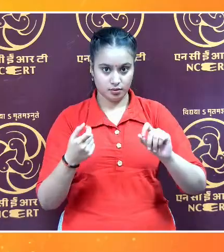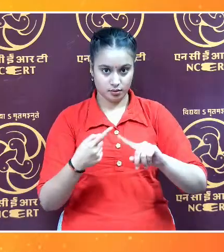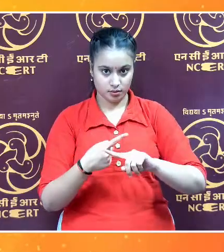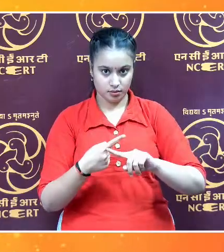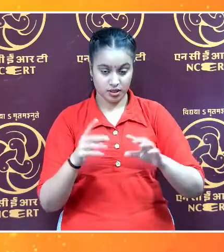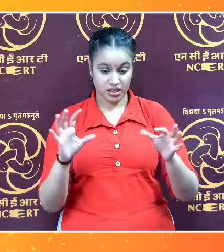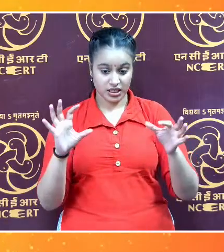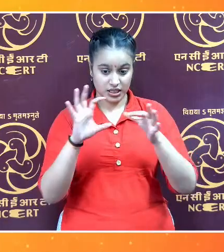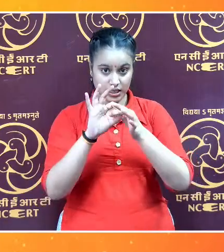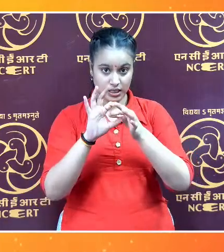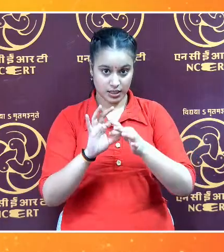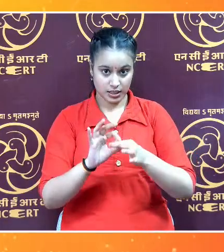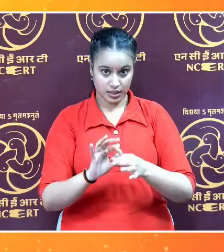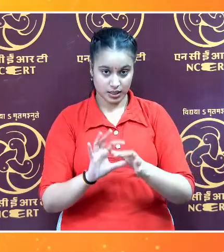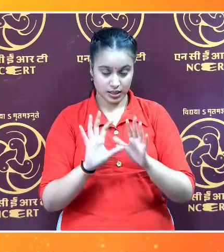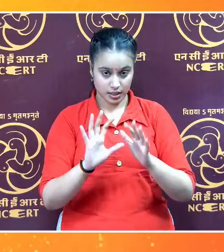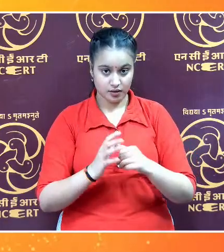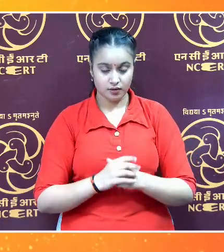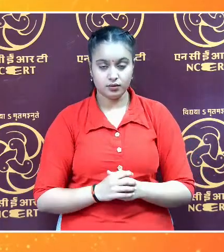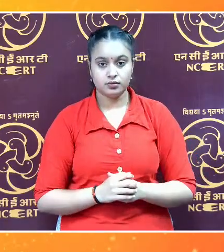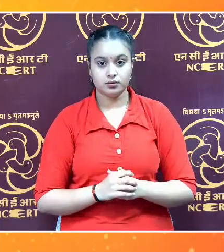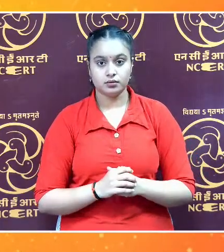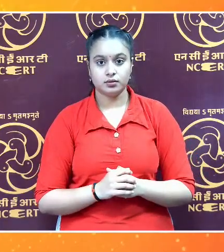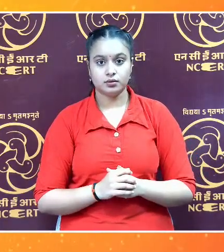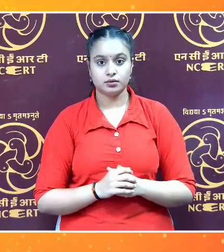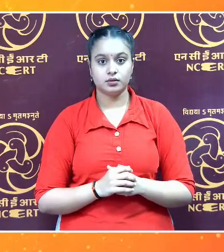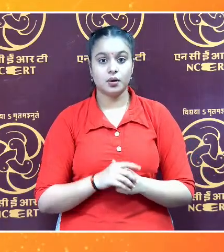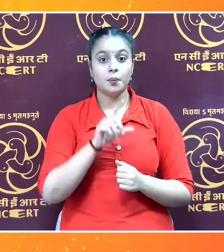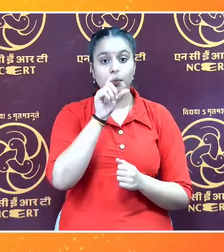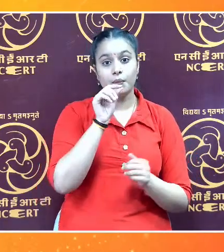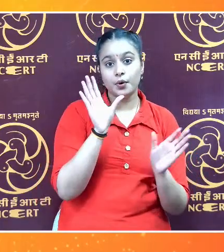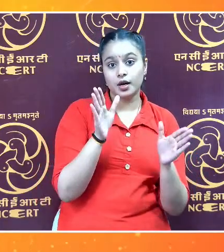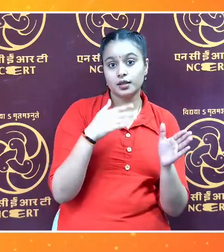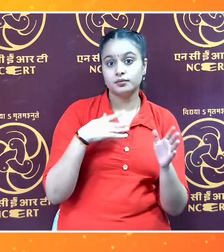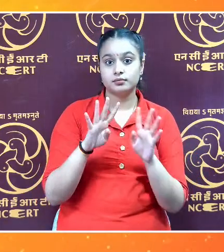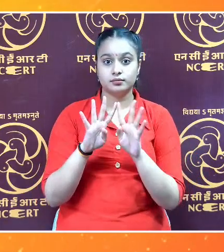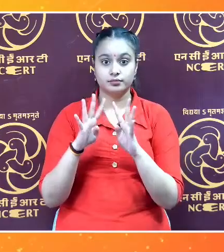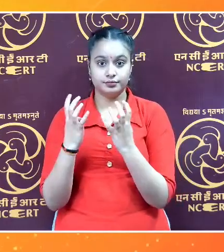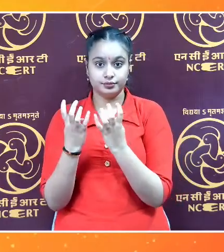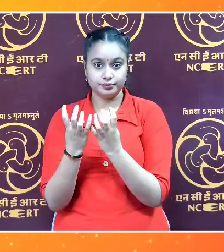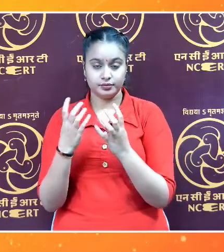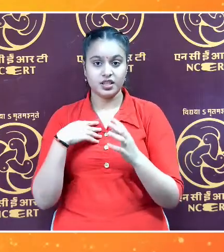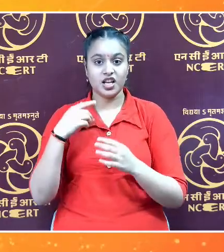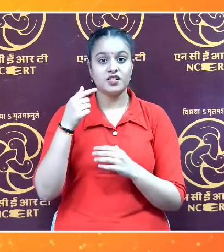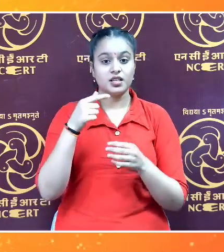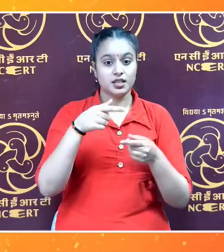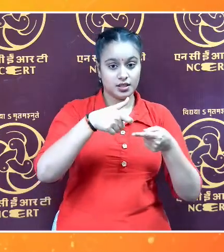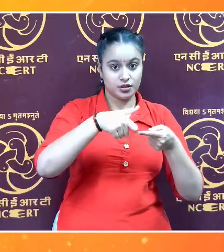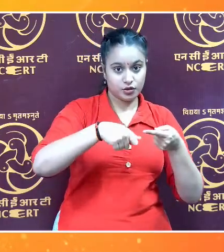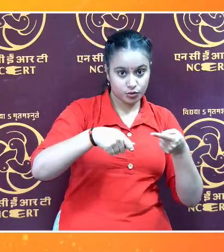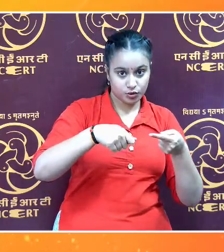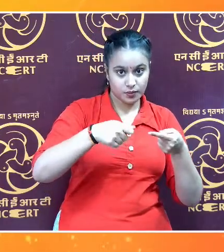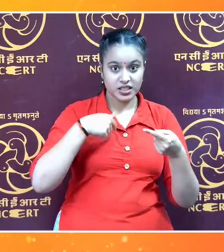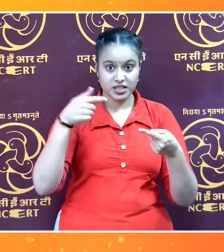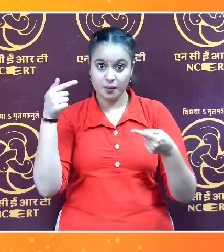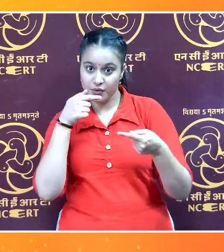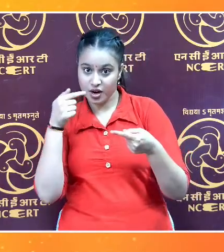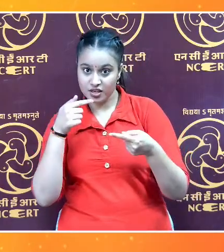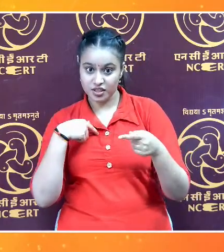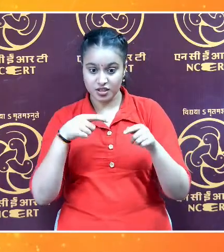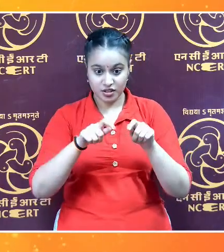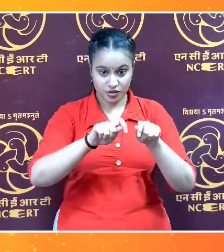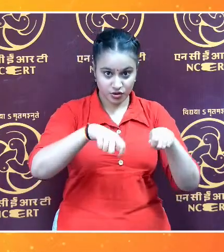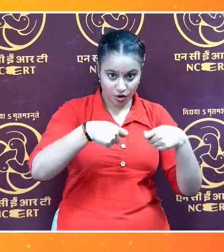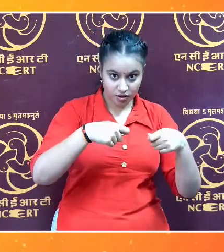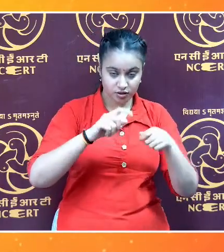Go together. Yes. Bird, of course, with the nest. Yeah, it will go with the nest. Toothpaste, With the toothbrush. socks, Oh,